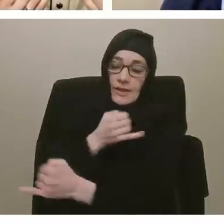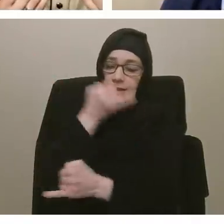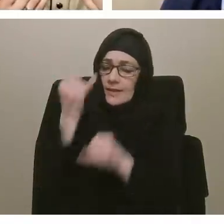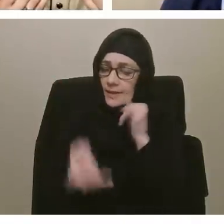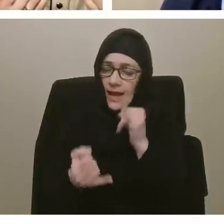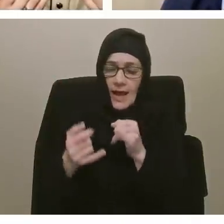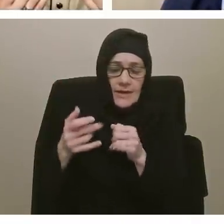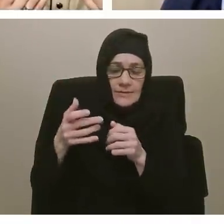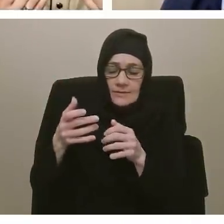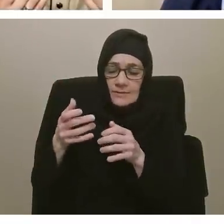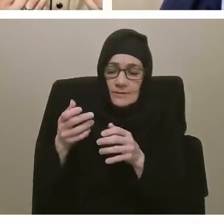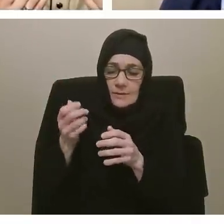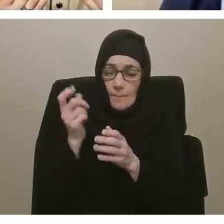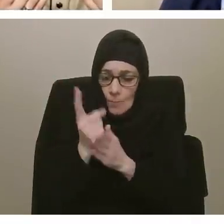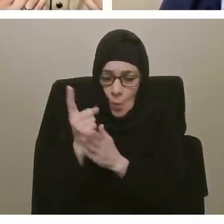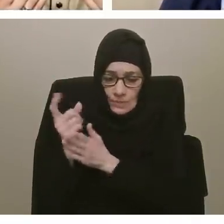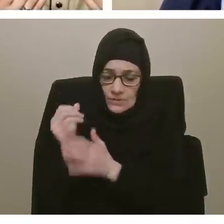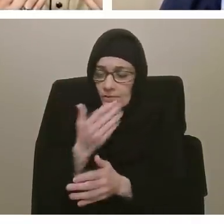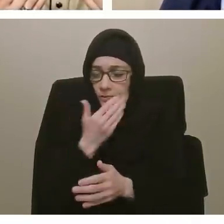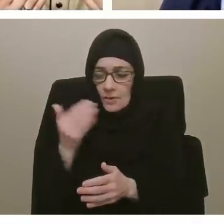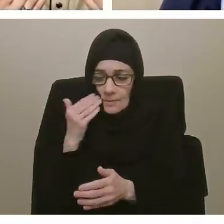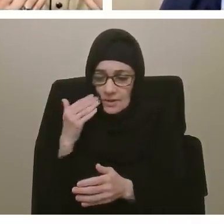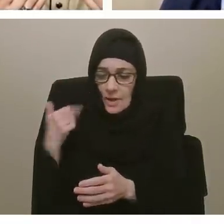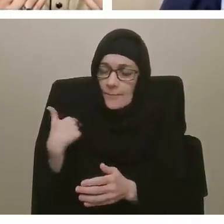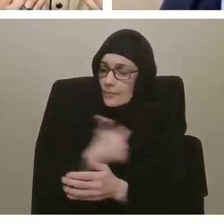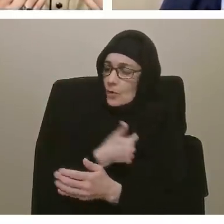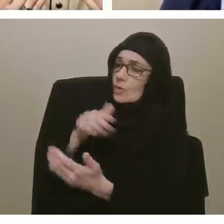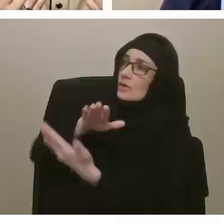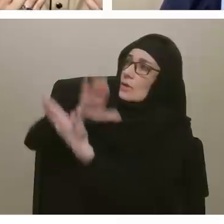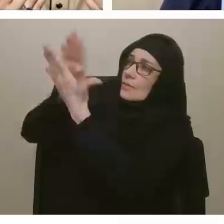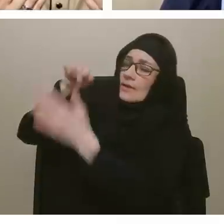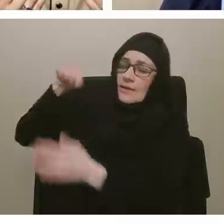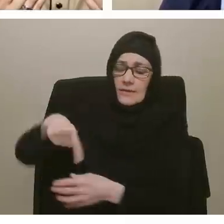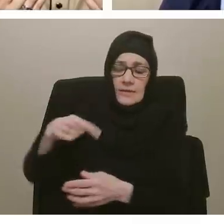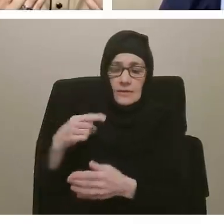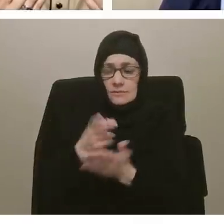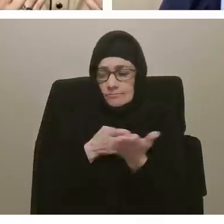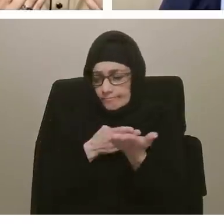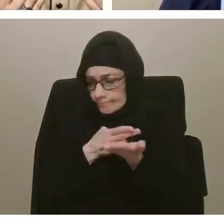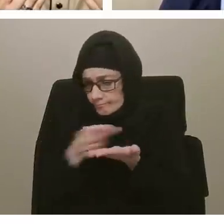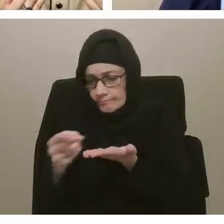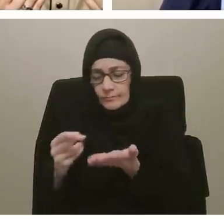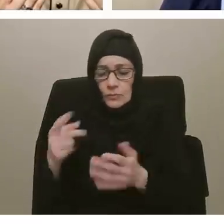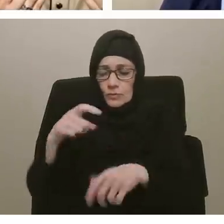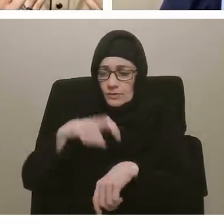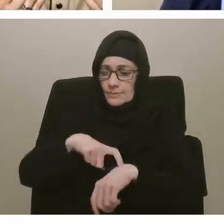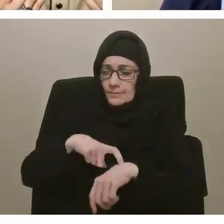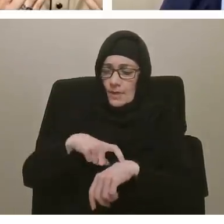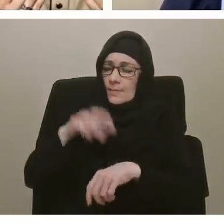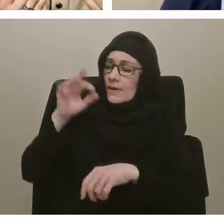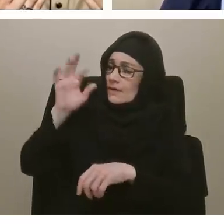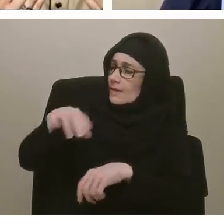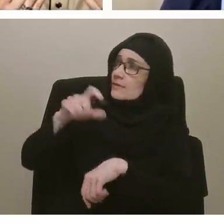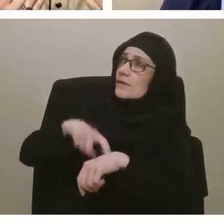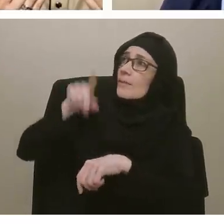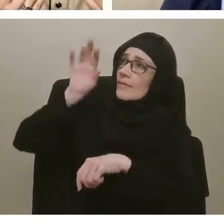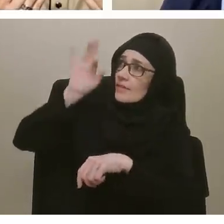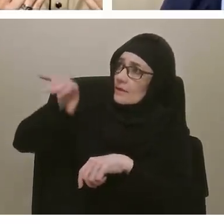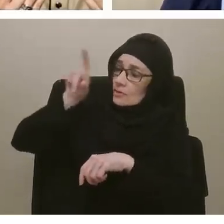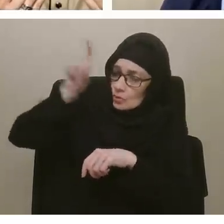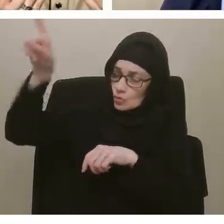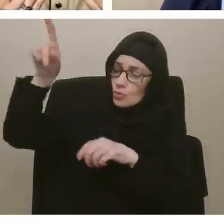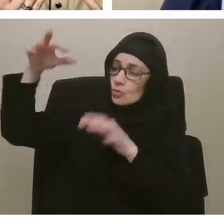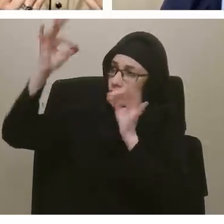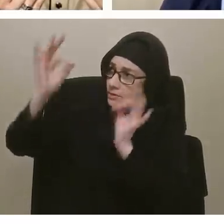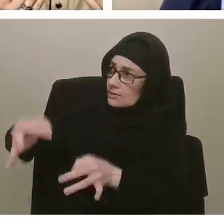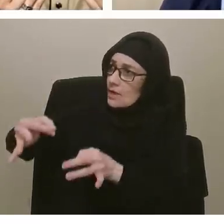remaining moments of Ramadan. We come to you in this sacred time, a time that you have destined and decreed as